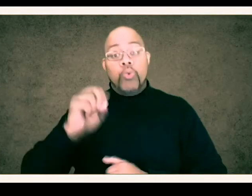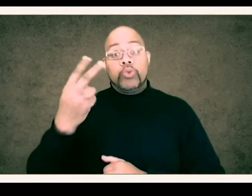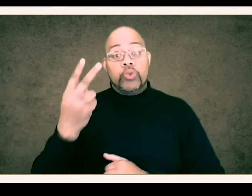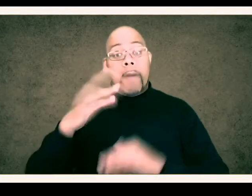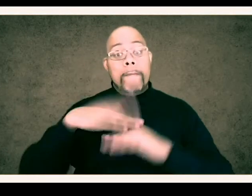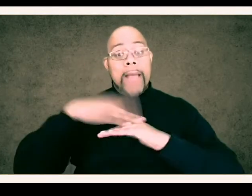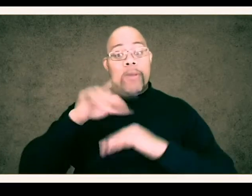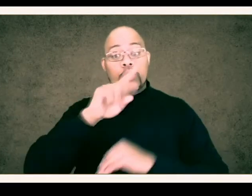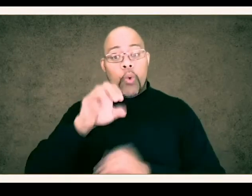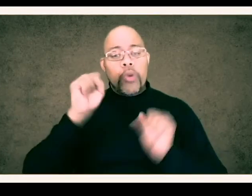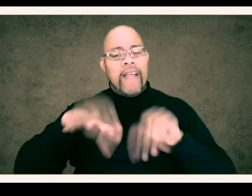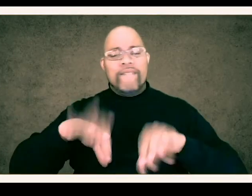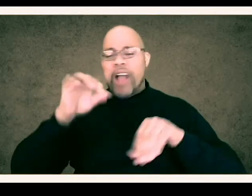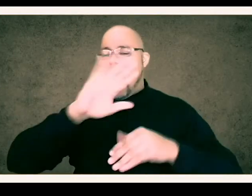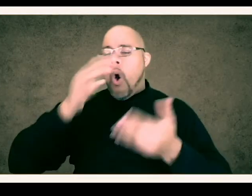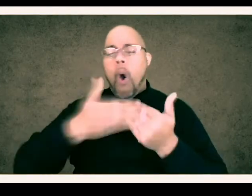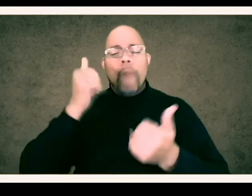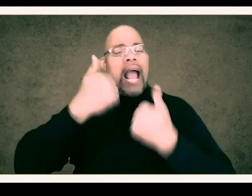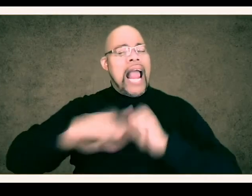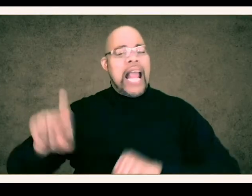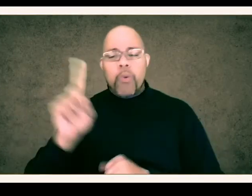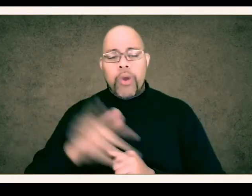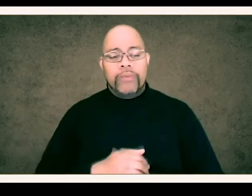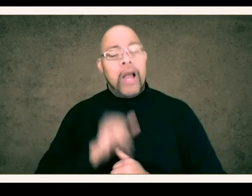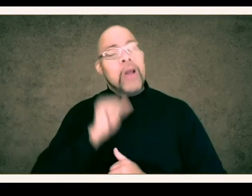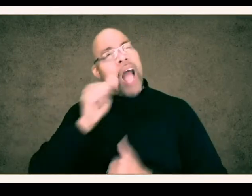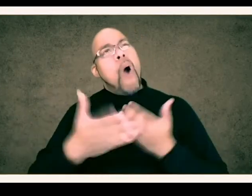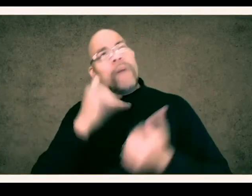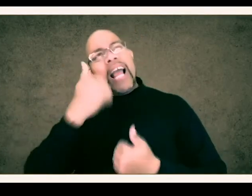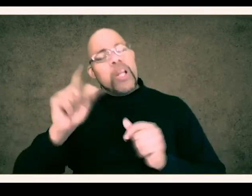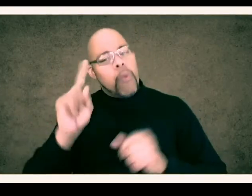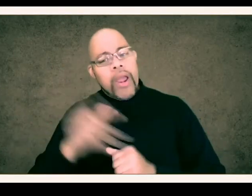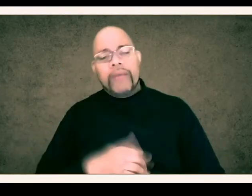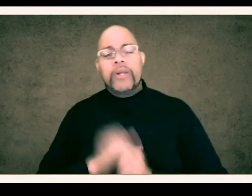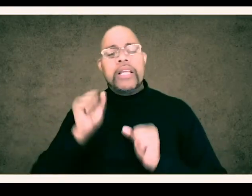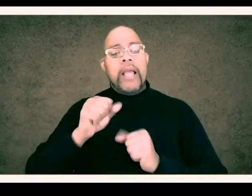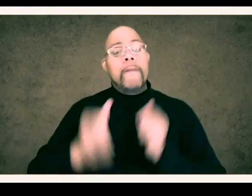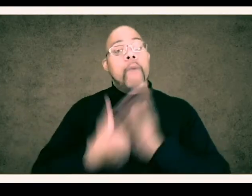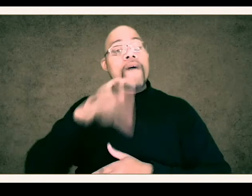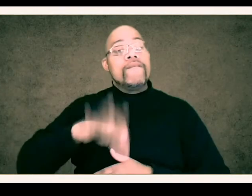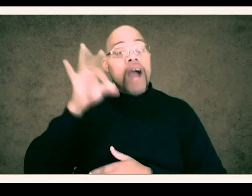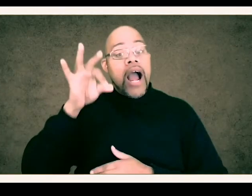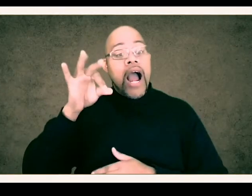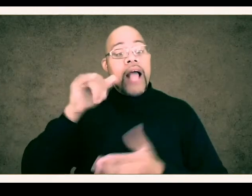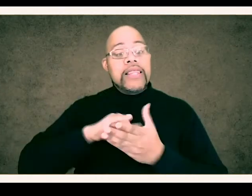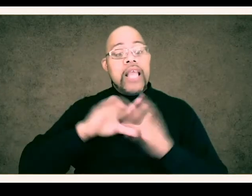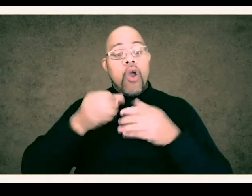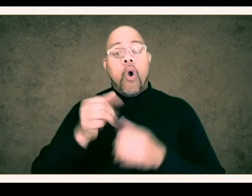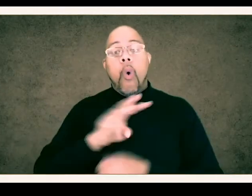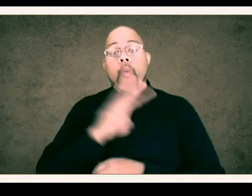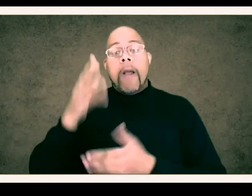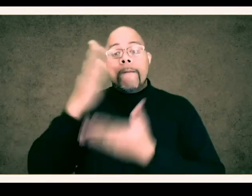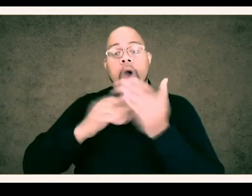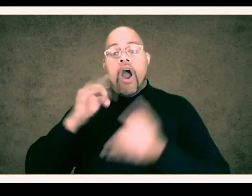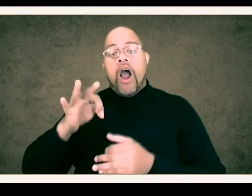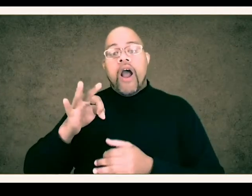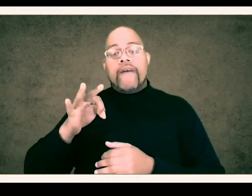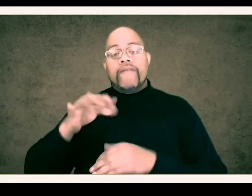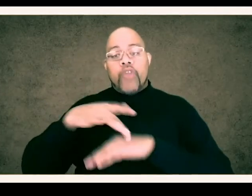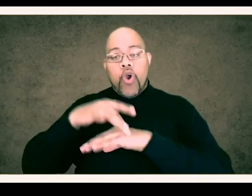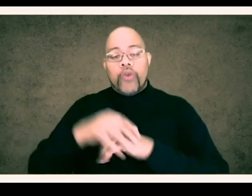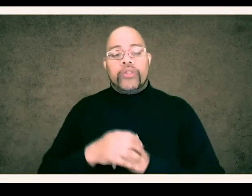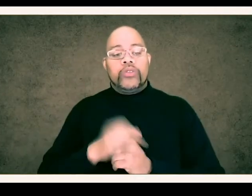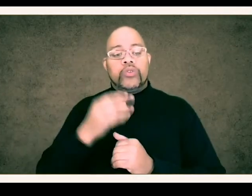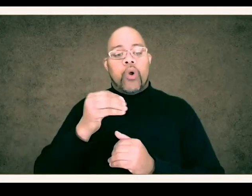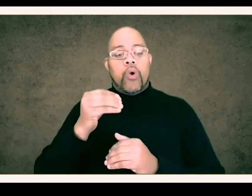Oxygen minimum zones, you can find them almost anywhere. Well, not almost anywhere. You can mostly find them contained on western sides of most continents.